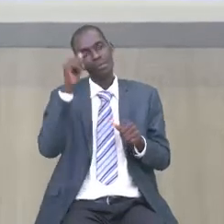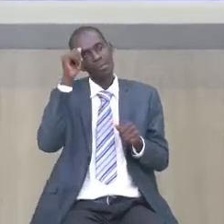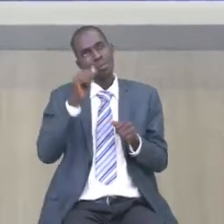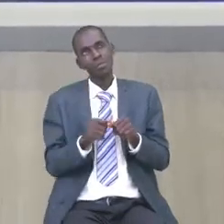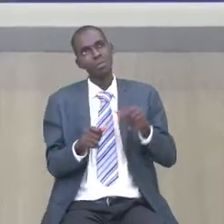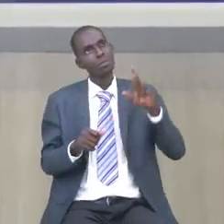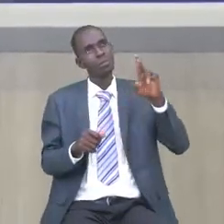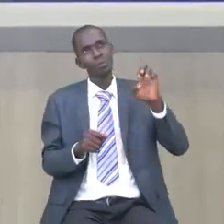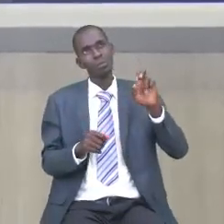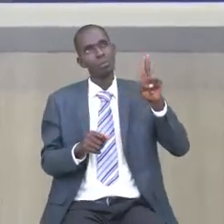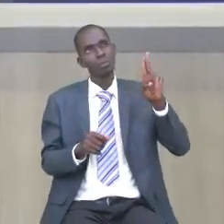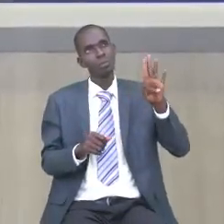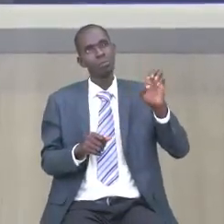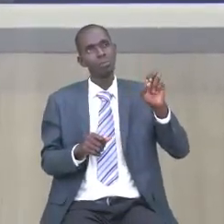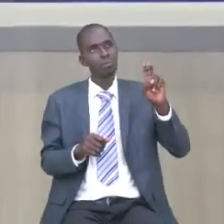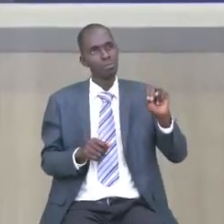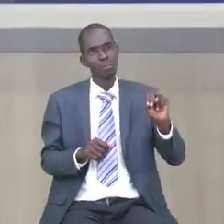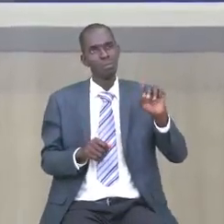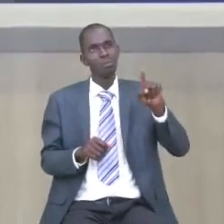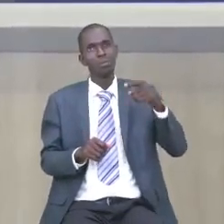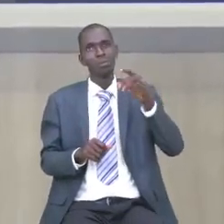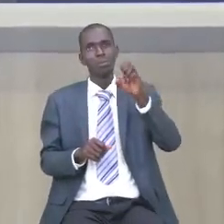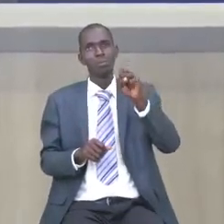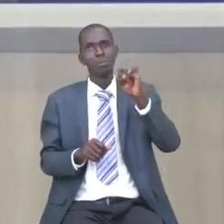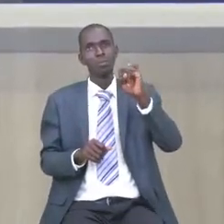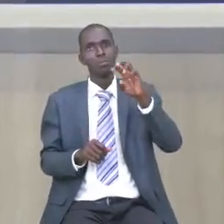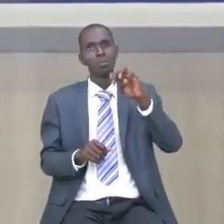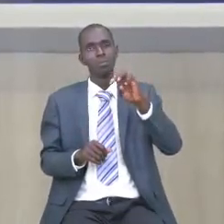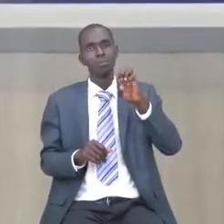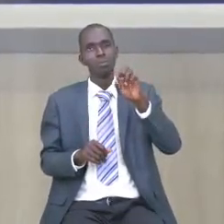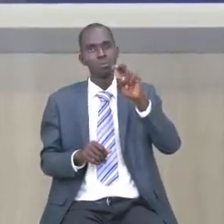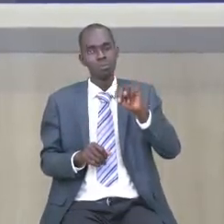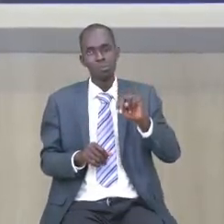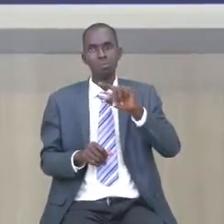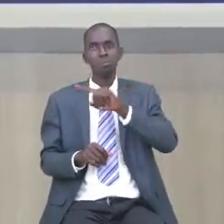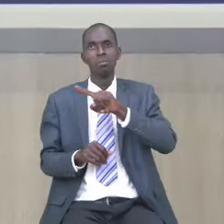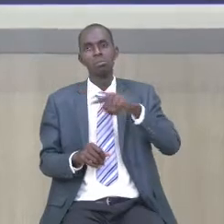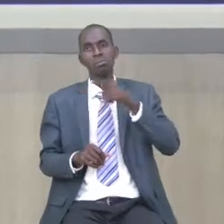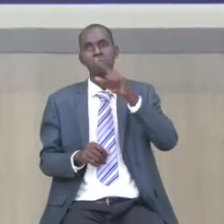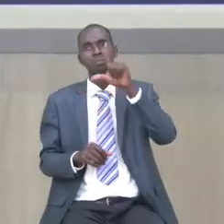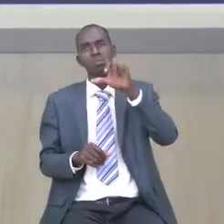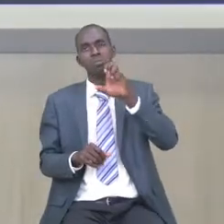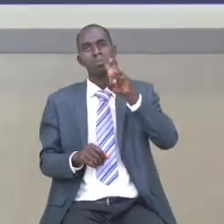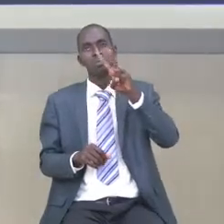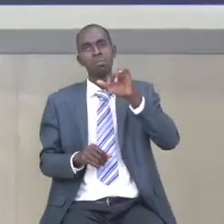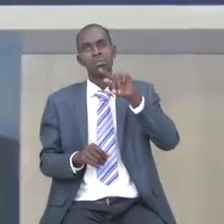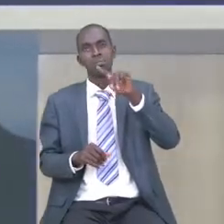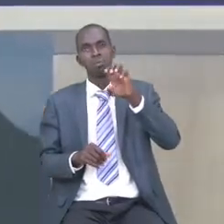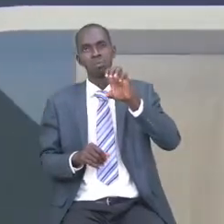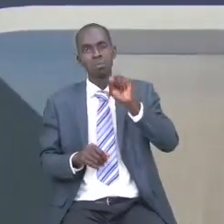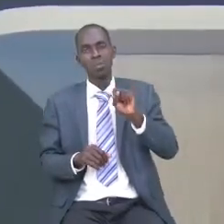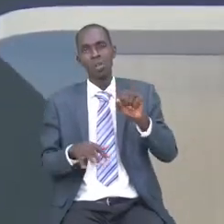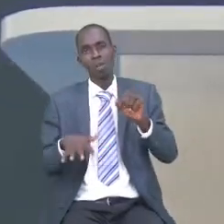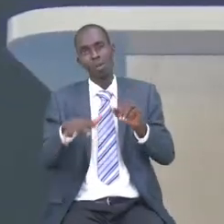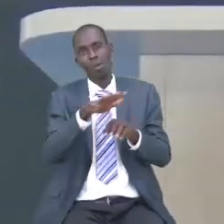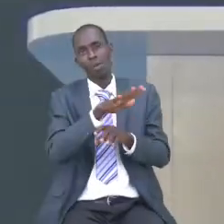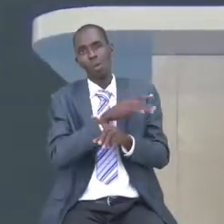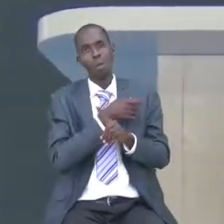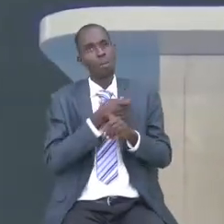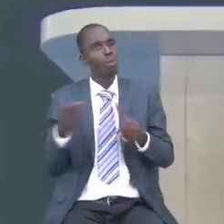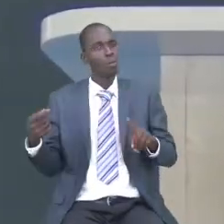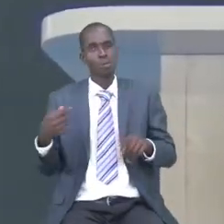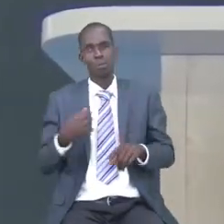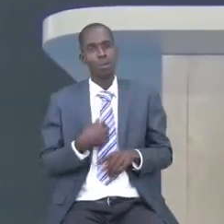of Simon, of Levi, of Issachar, all those people. And they keep on remembering the look on